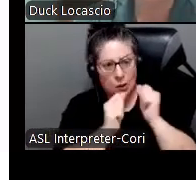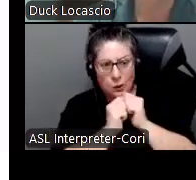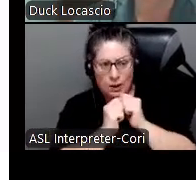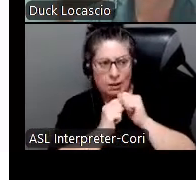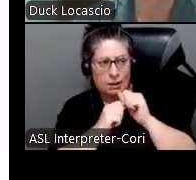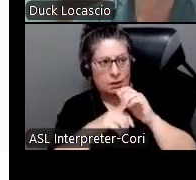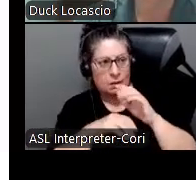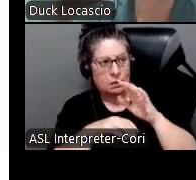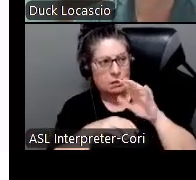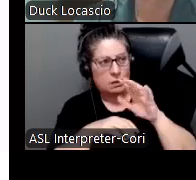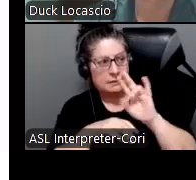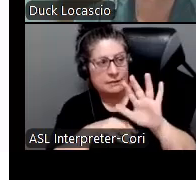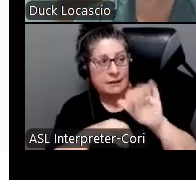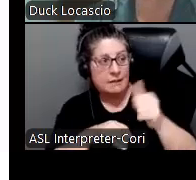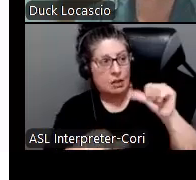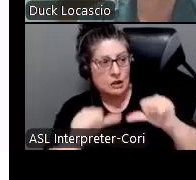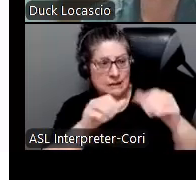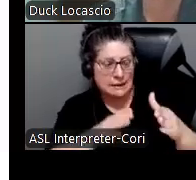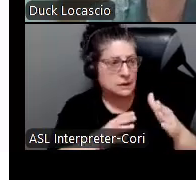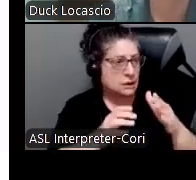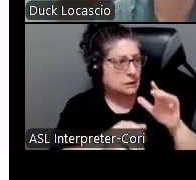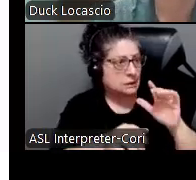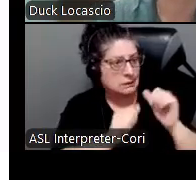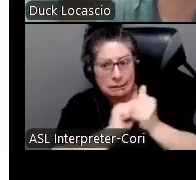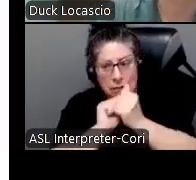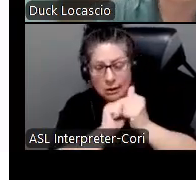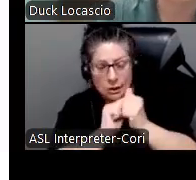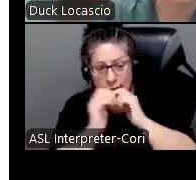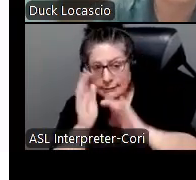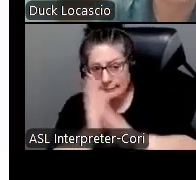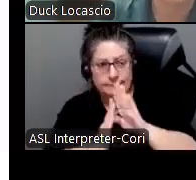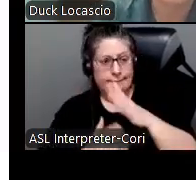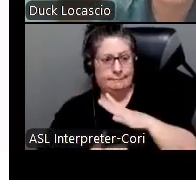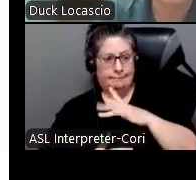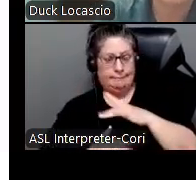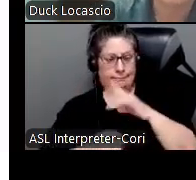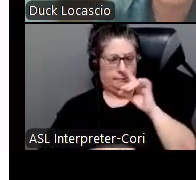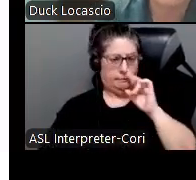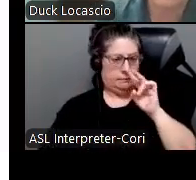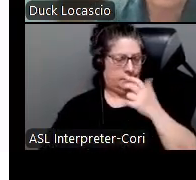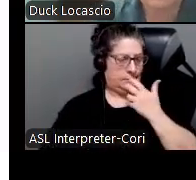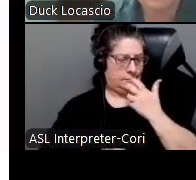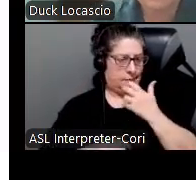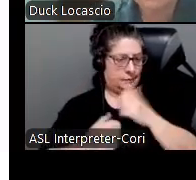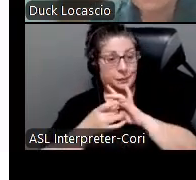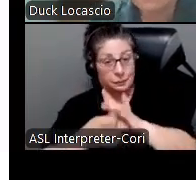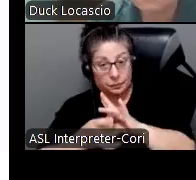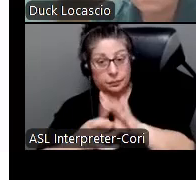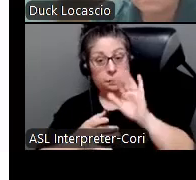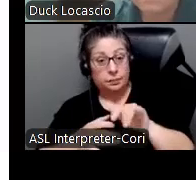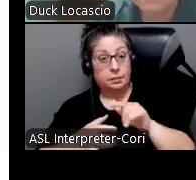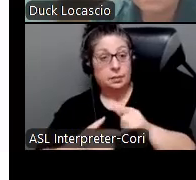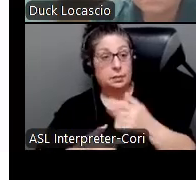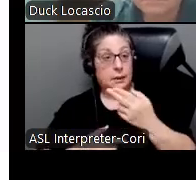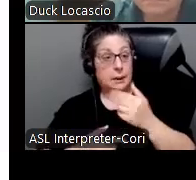to 75 other scientists as we develop these things. When it comes to wildlife habitat,